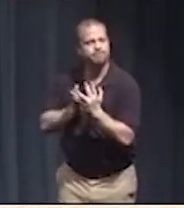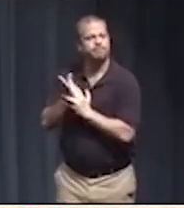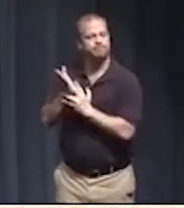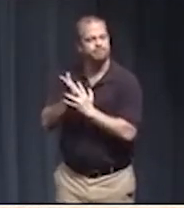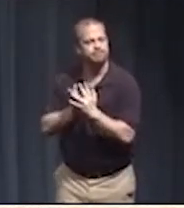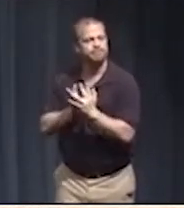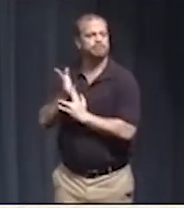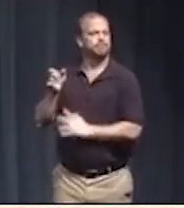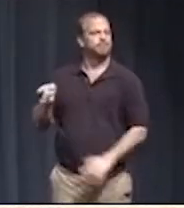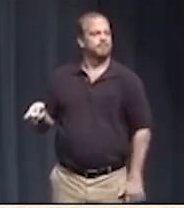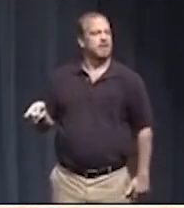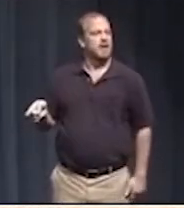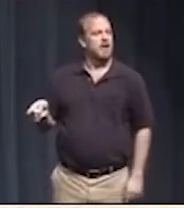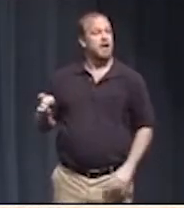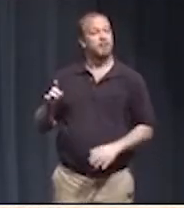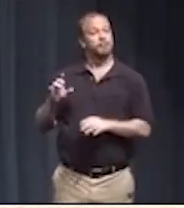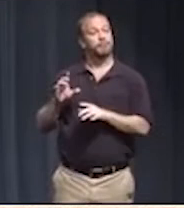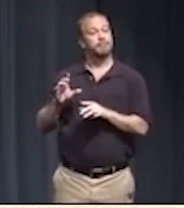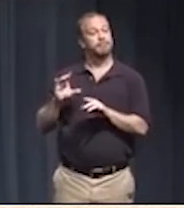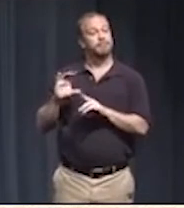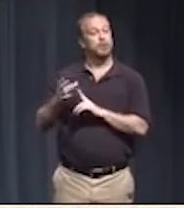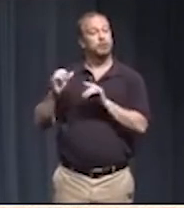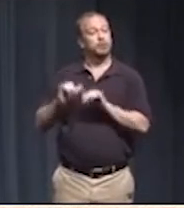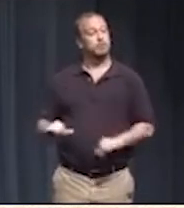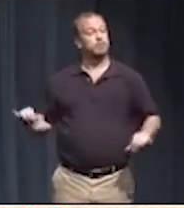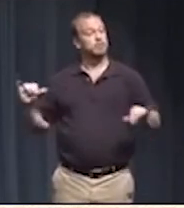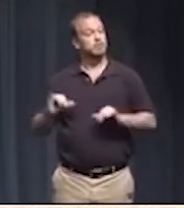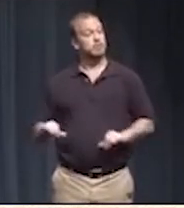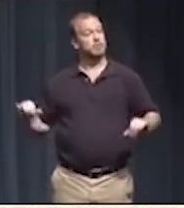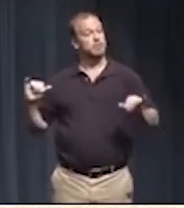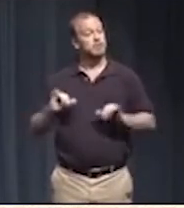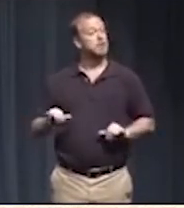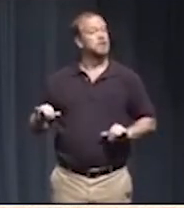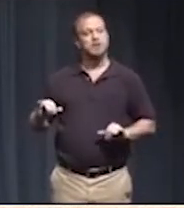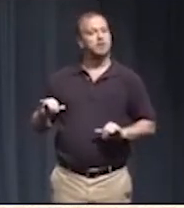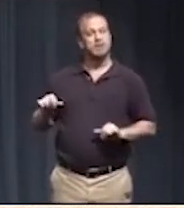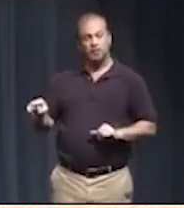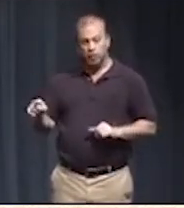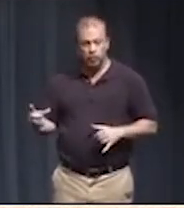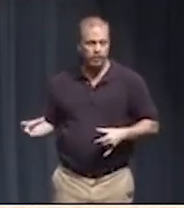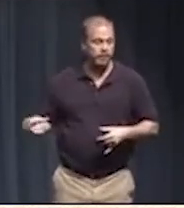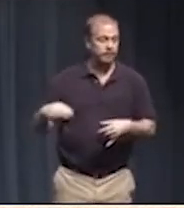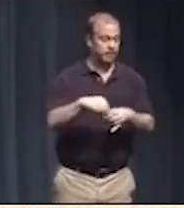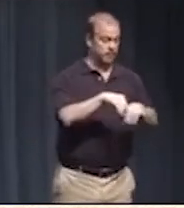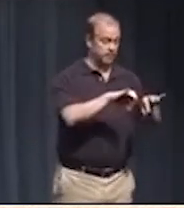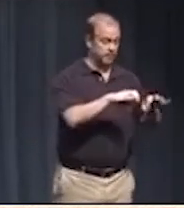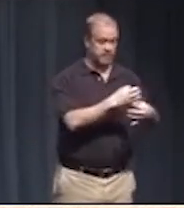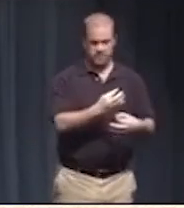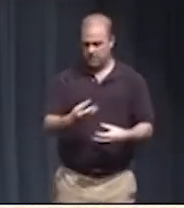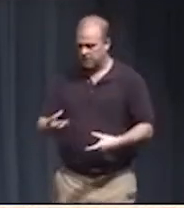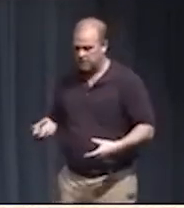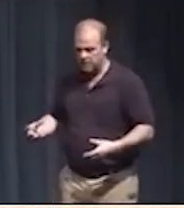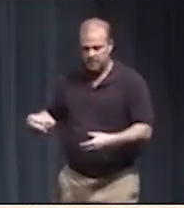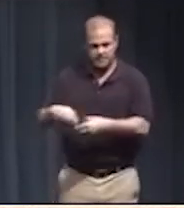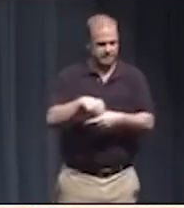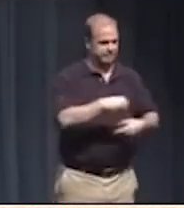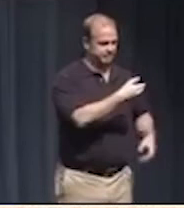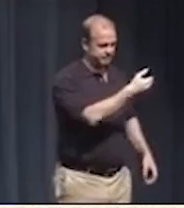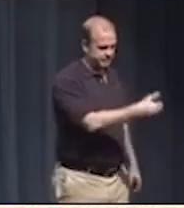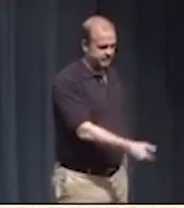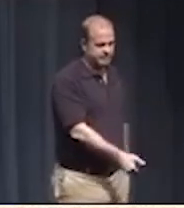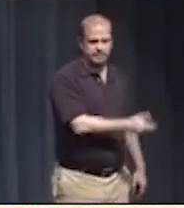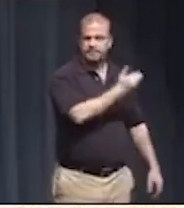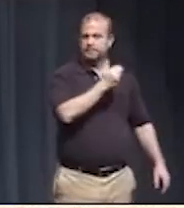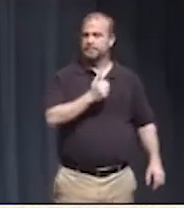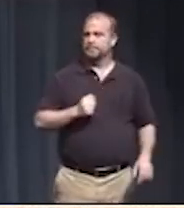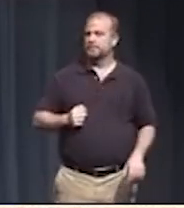through some of these cultural roles and get him more involved with the family, more involved with you, and more willing to